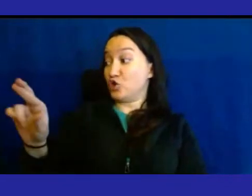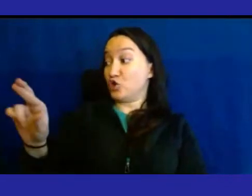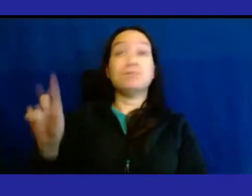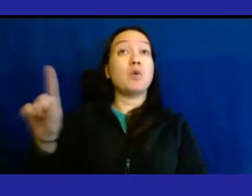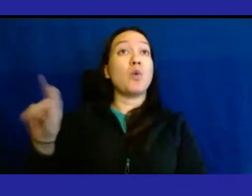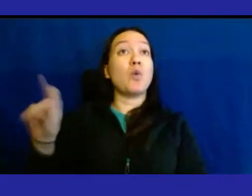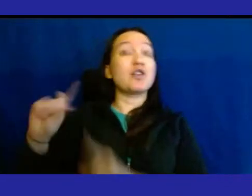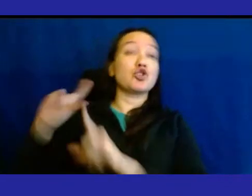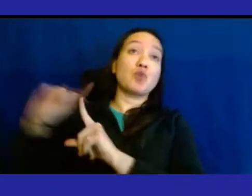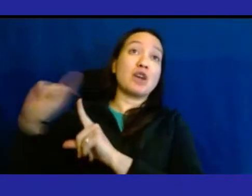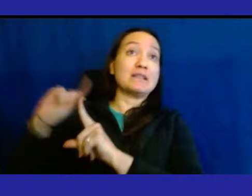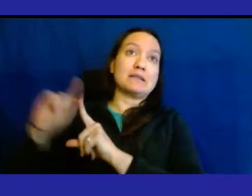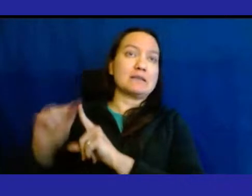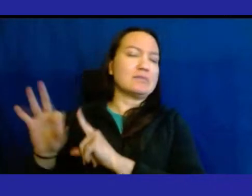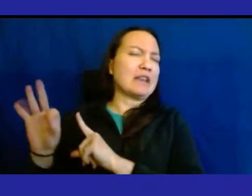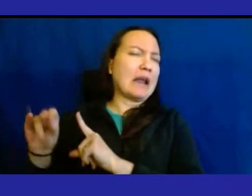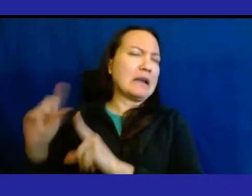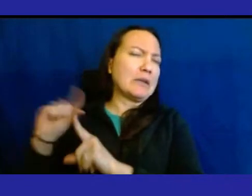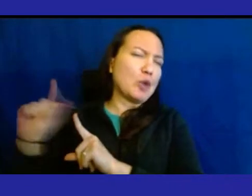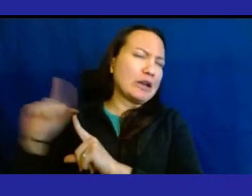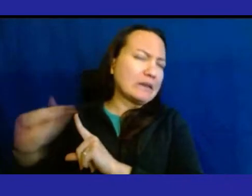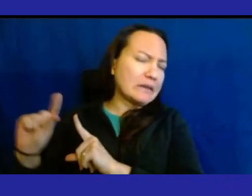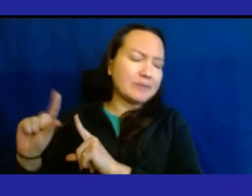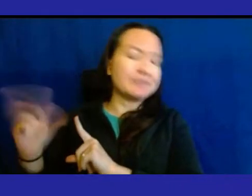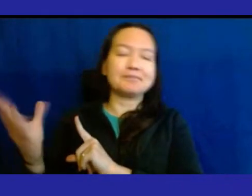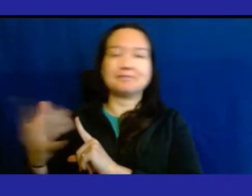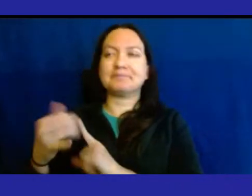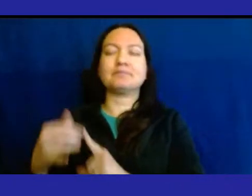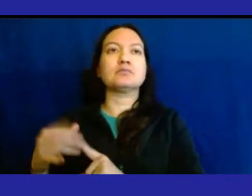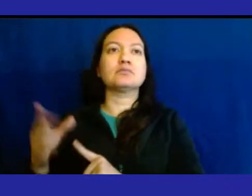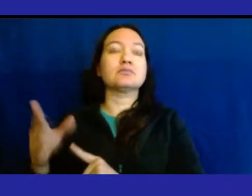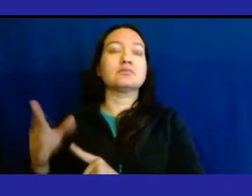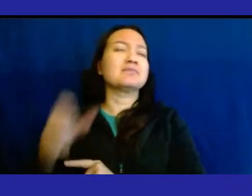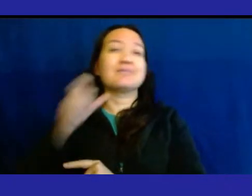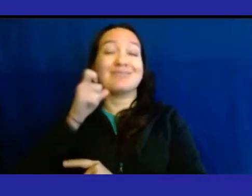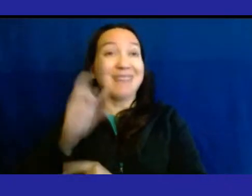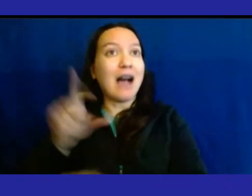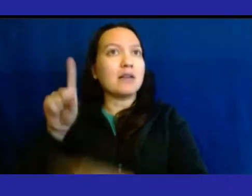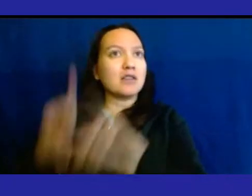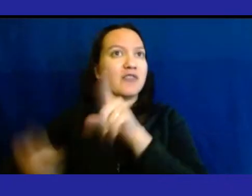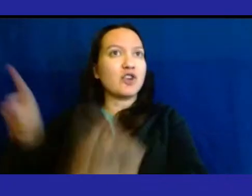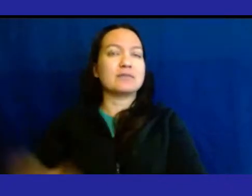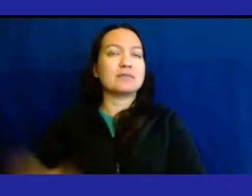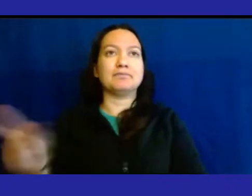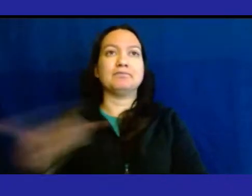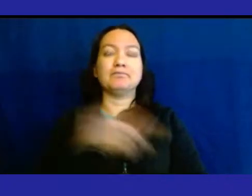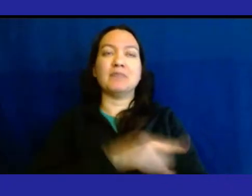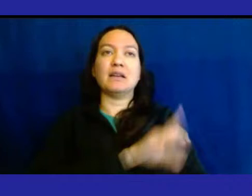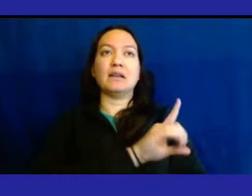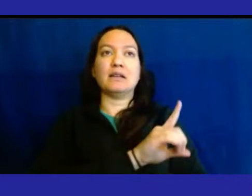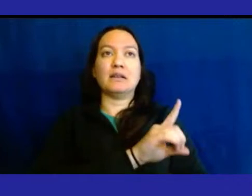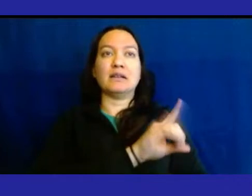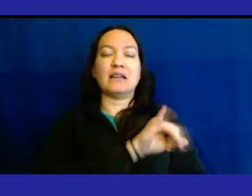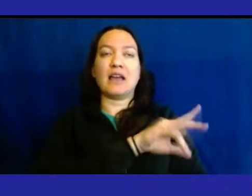points, or 90 points rather, and is non-diverse, the diverse business can get 10 points and then